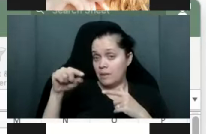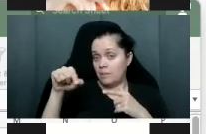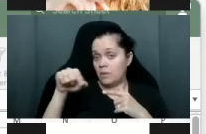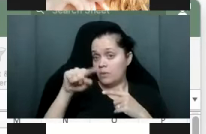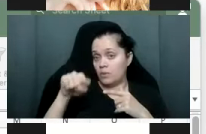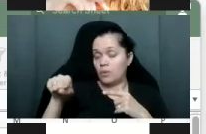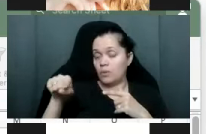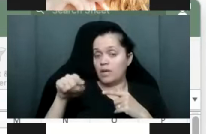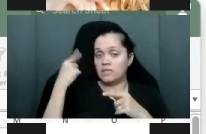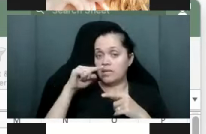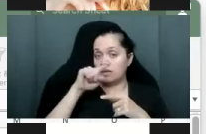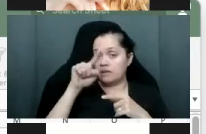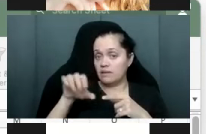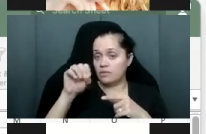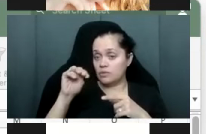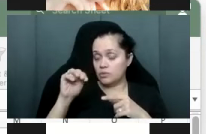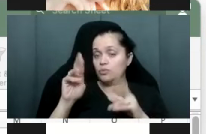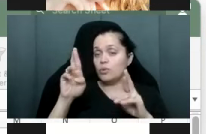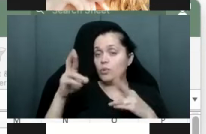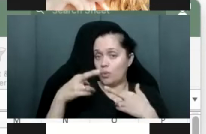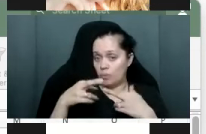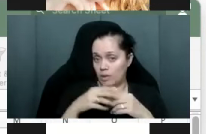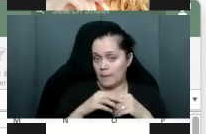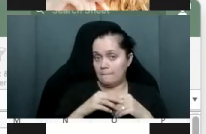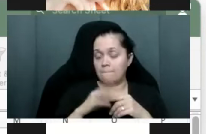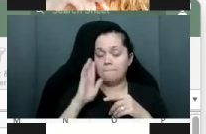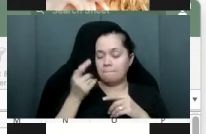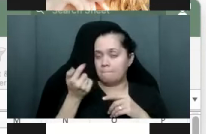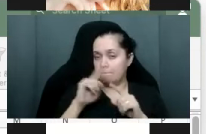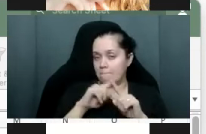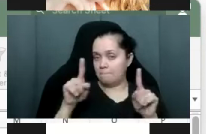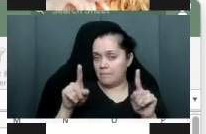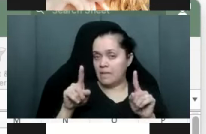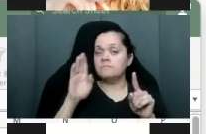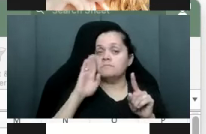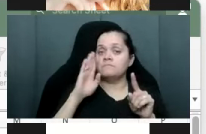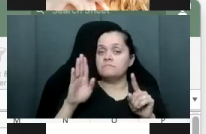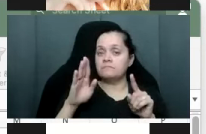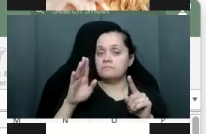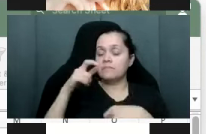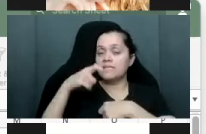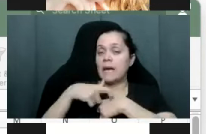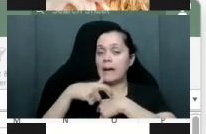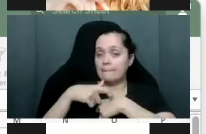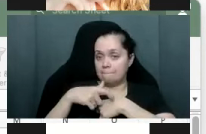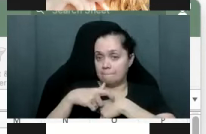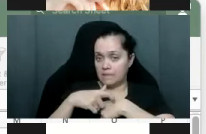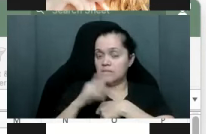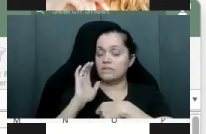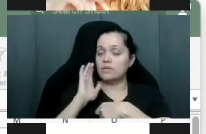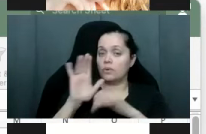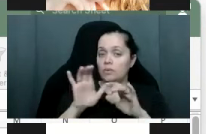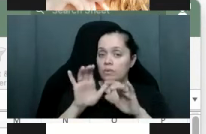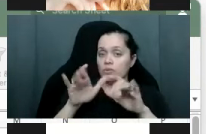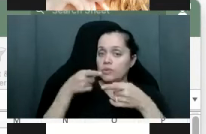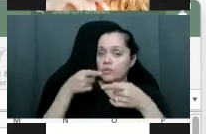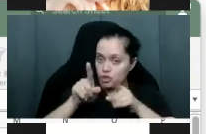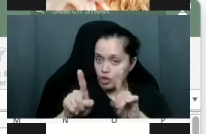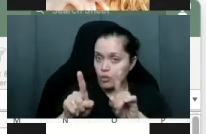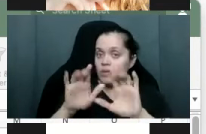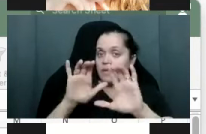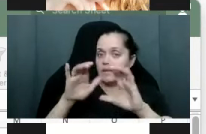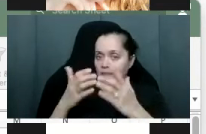the Zoom classroom. That'll be a little different. It will be timed. That is, we will do it during the